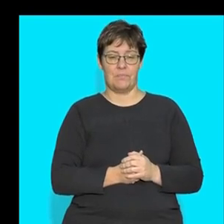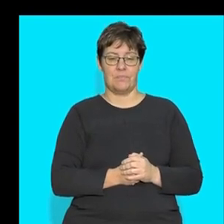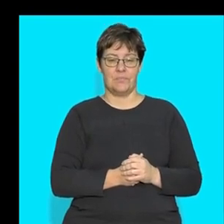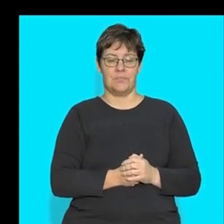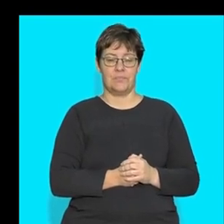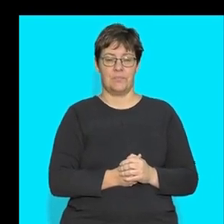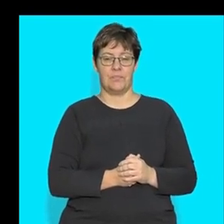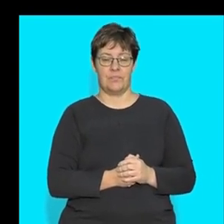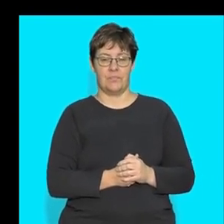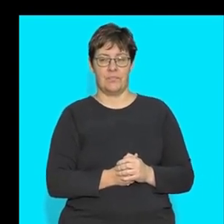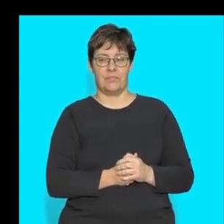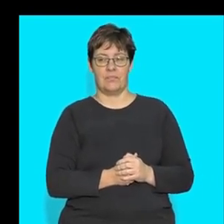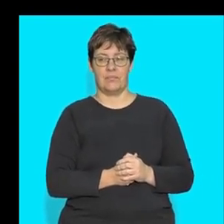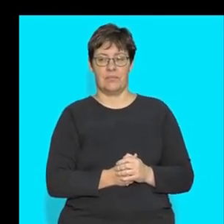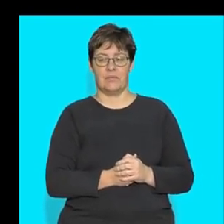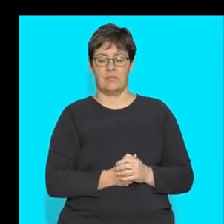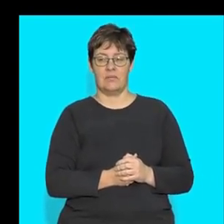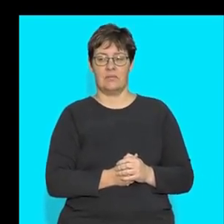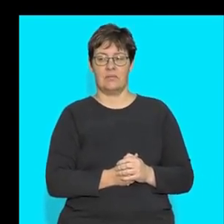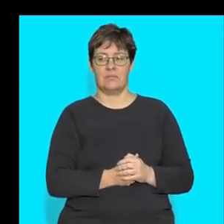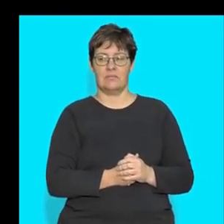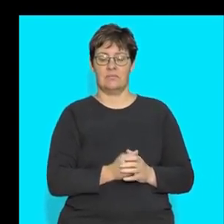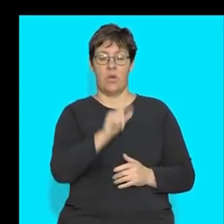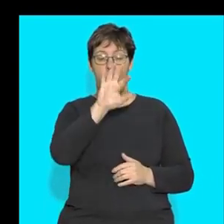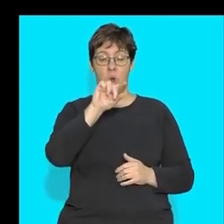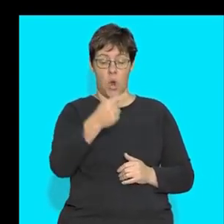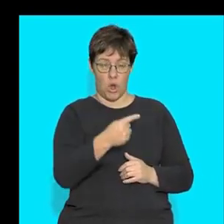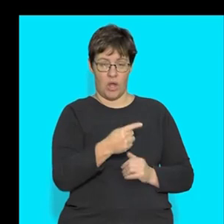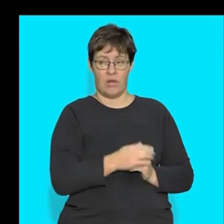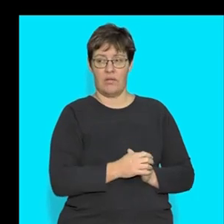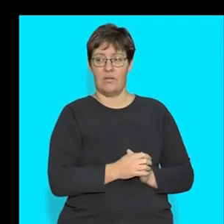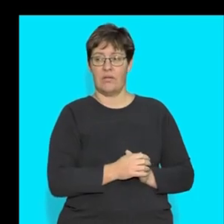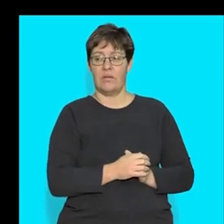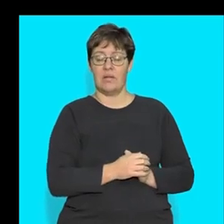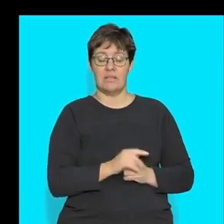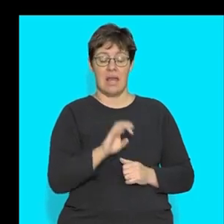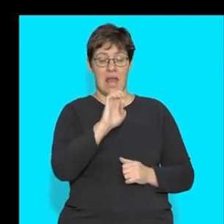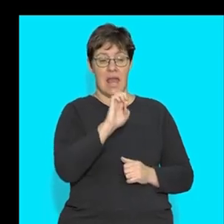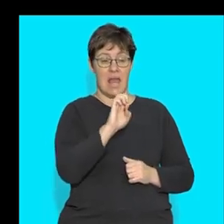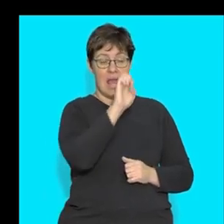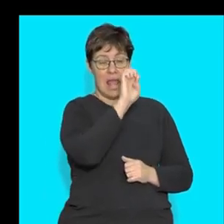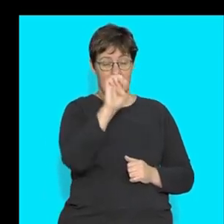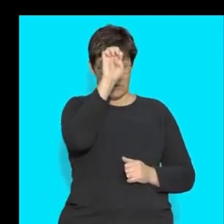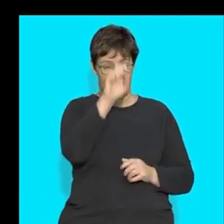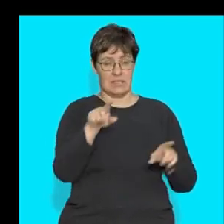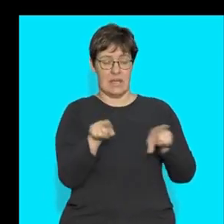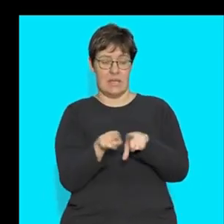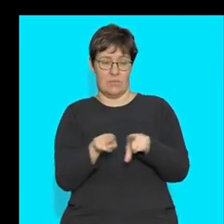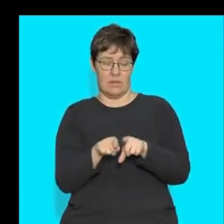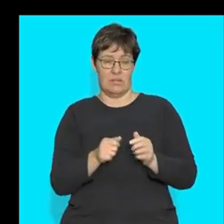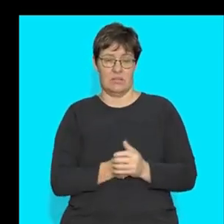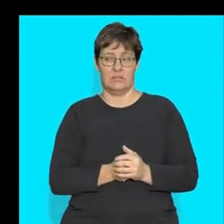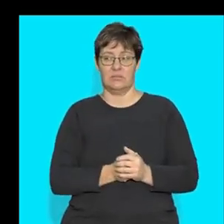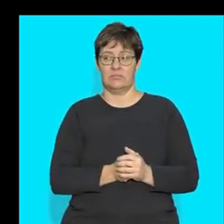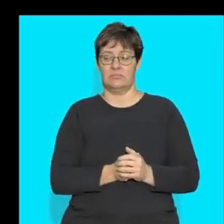And just remember, the log is normally given by exponent is equals